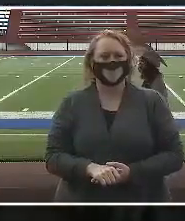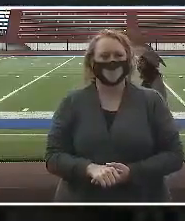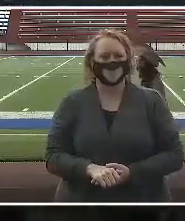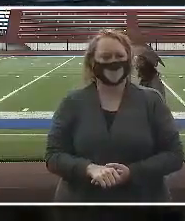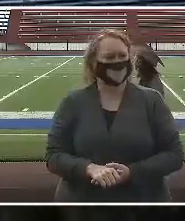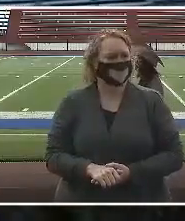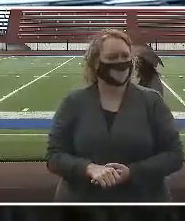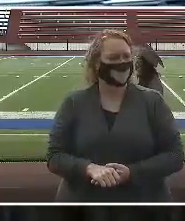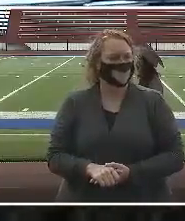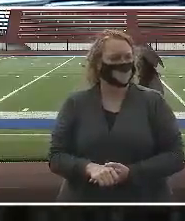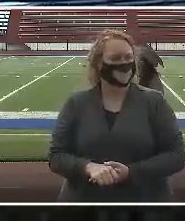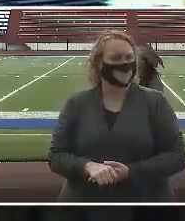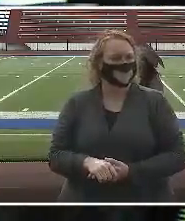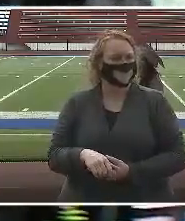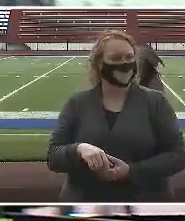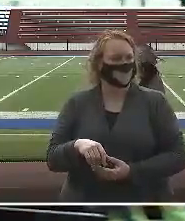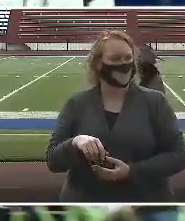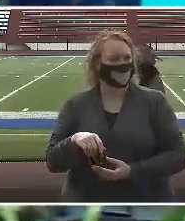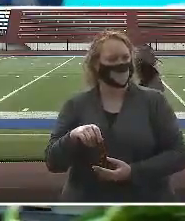Tyler Ma'alona.